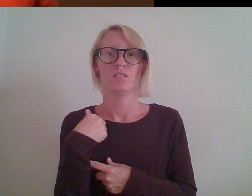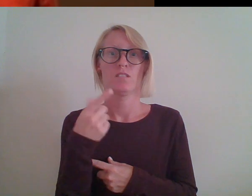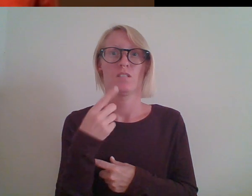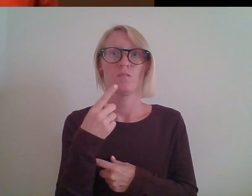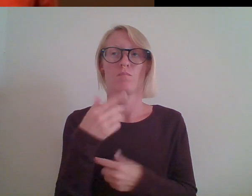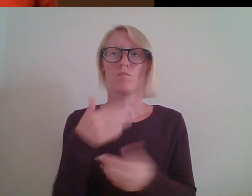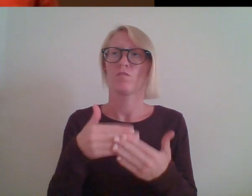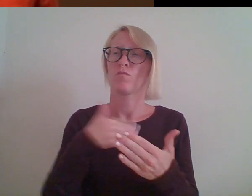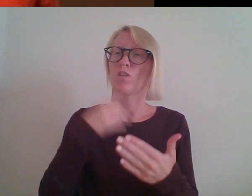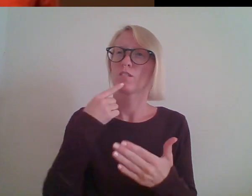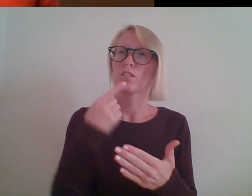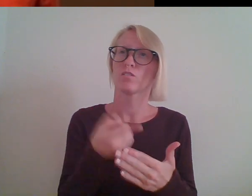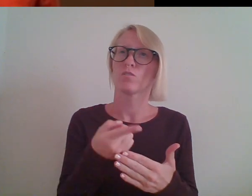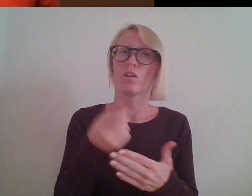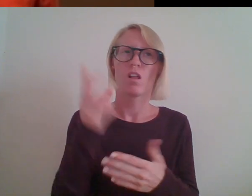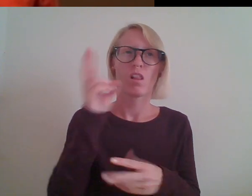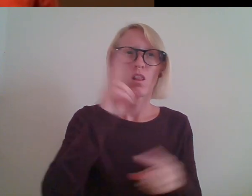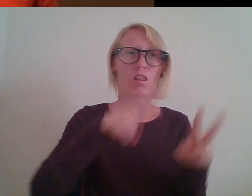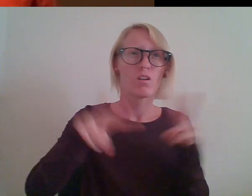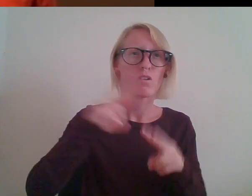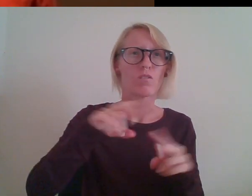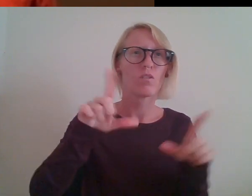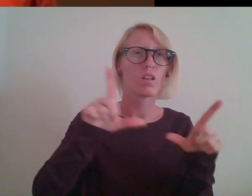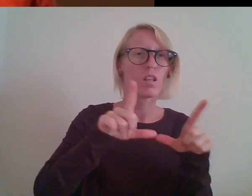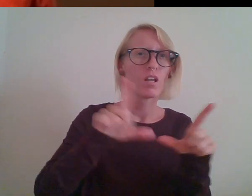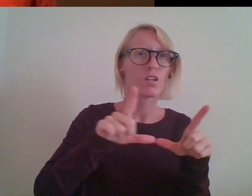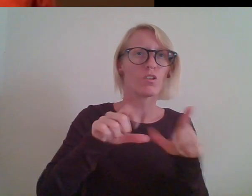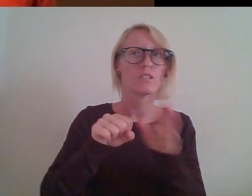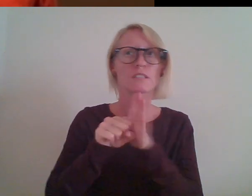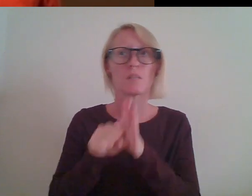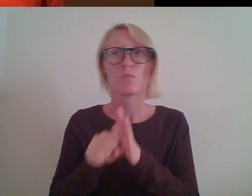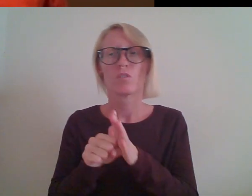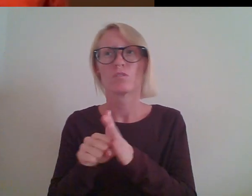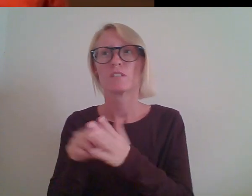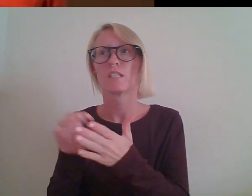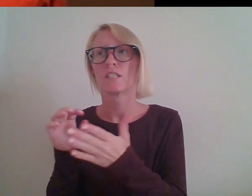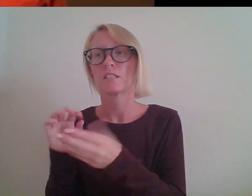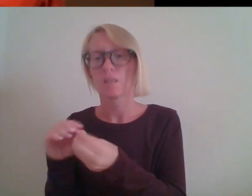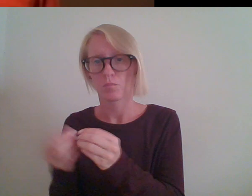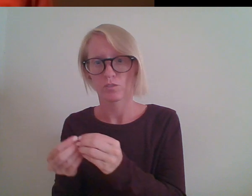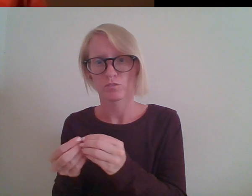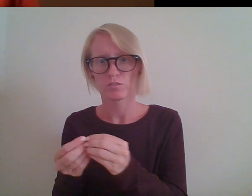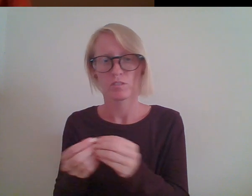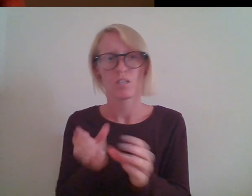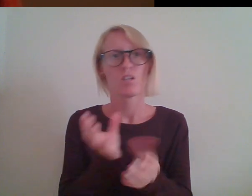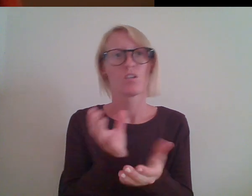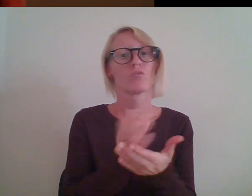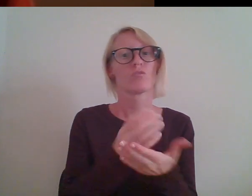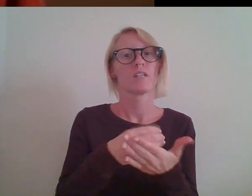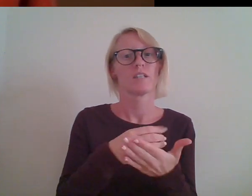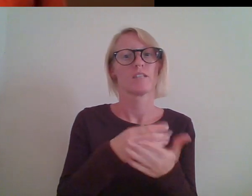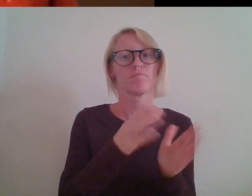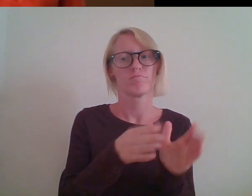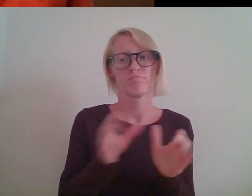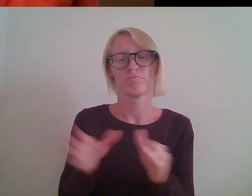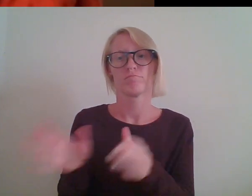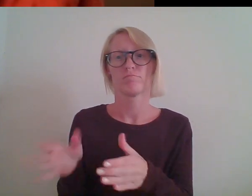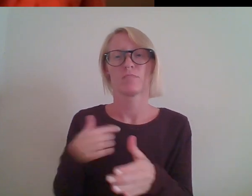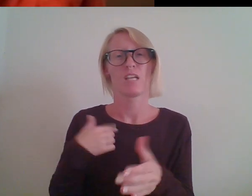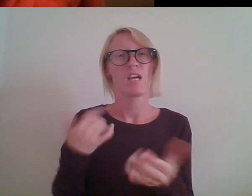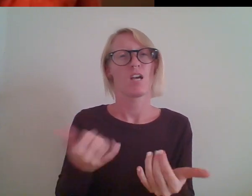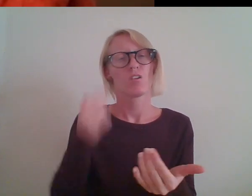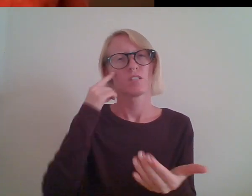letters, symbols, and numbers. I create what's called a set. You're now expecting not to see words,